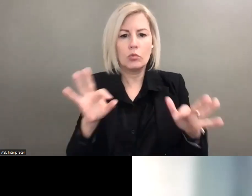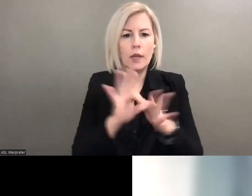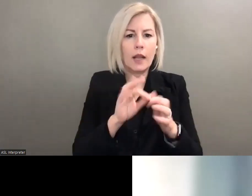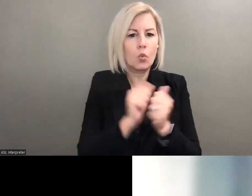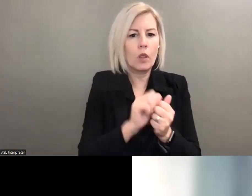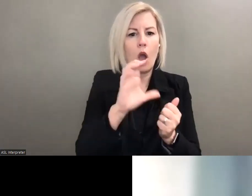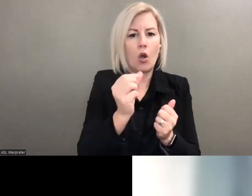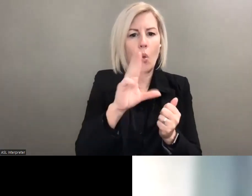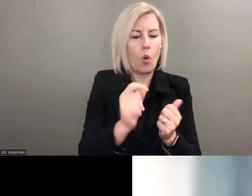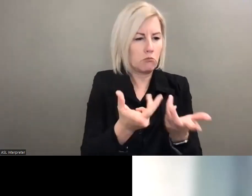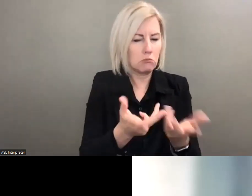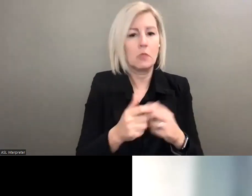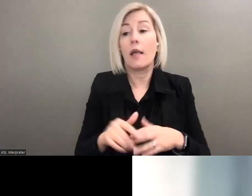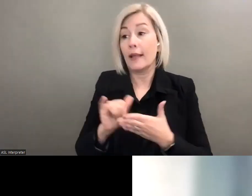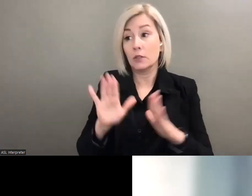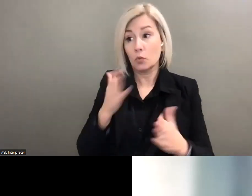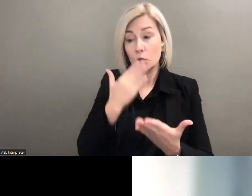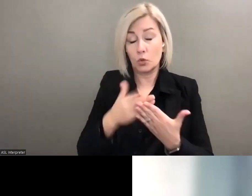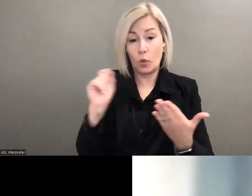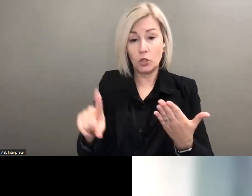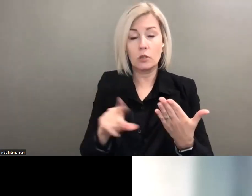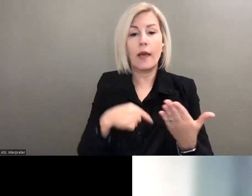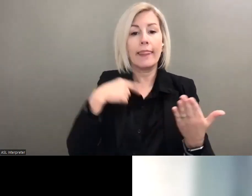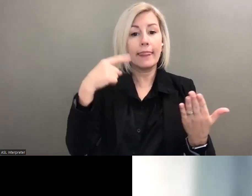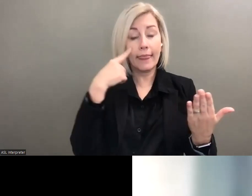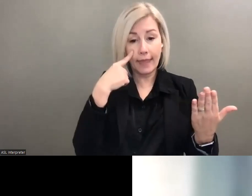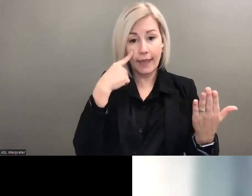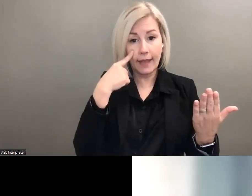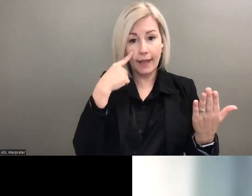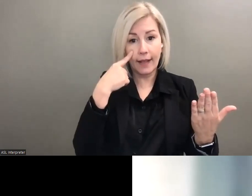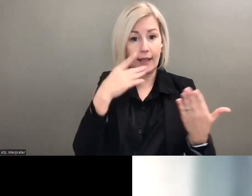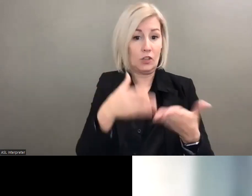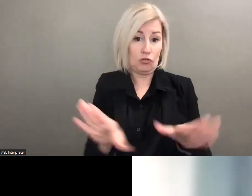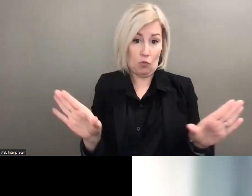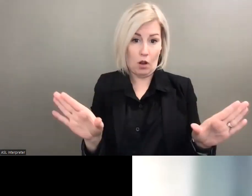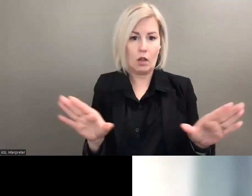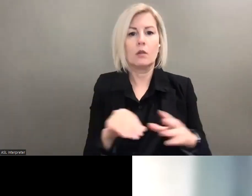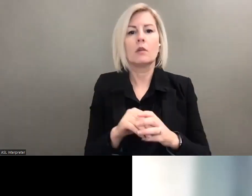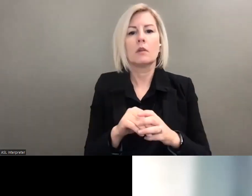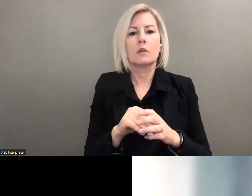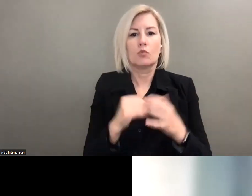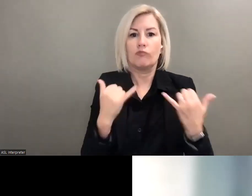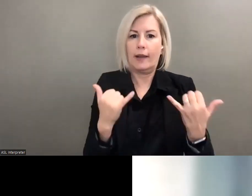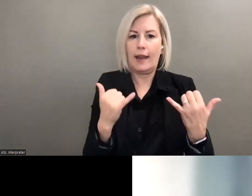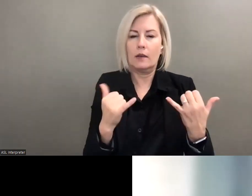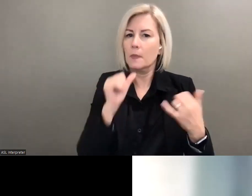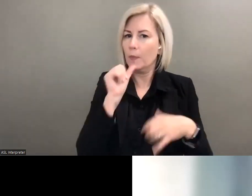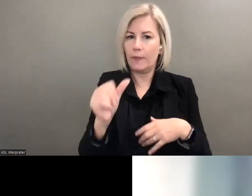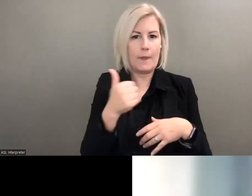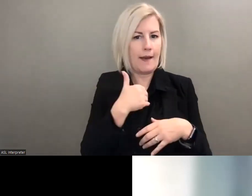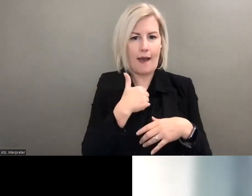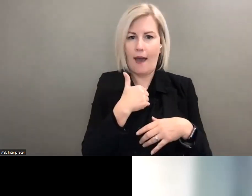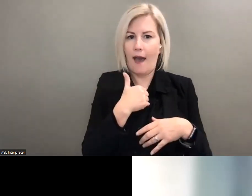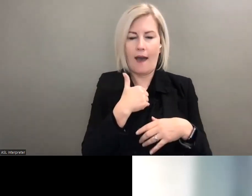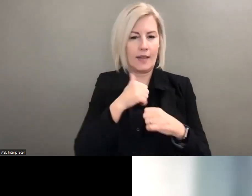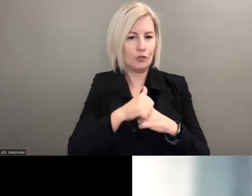presenters? That's a great question. I think in general, we at this time don't have